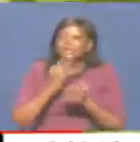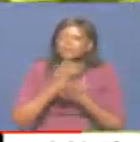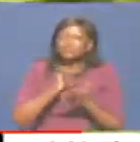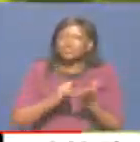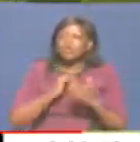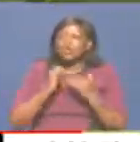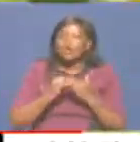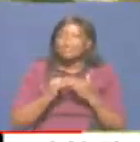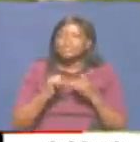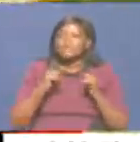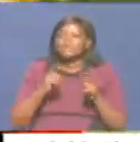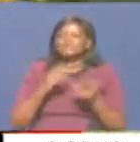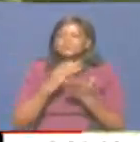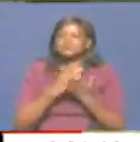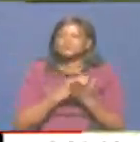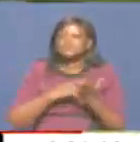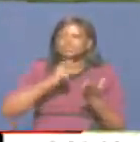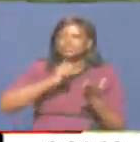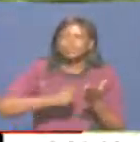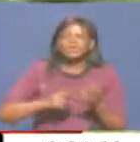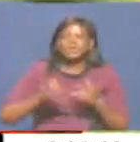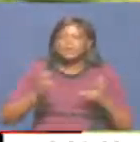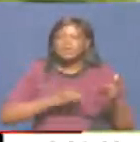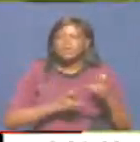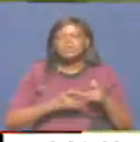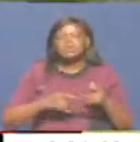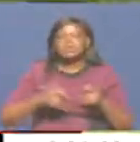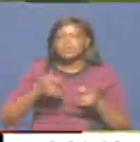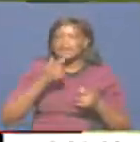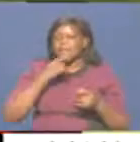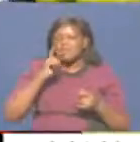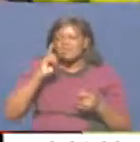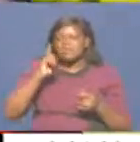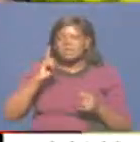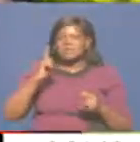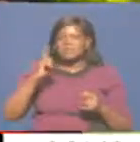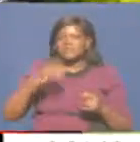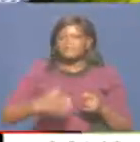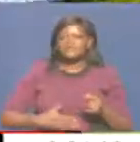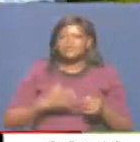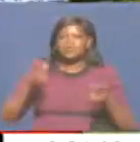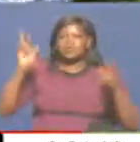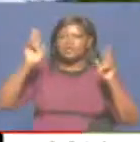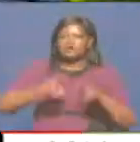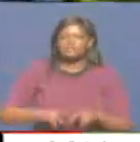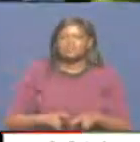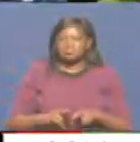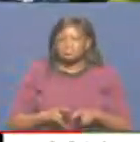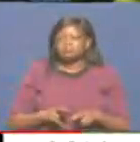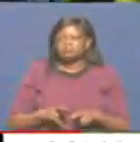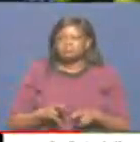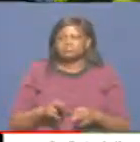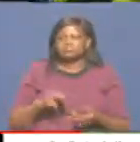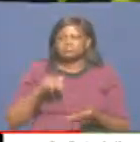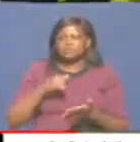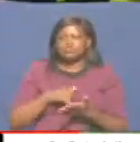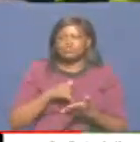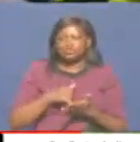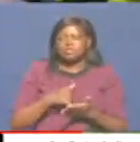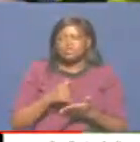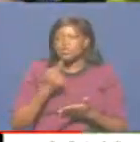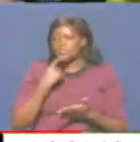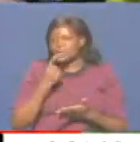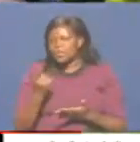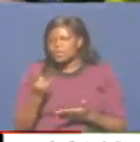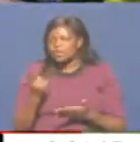press statements he wrote regarding President Kenyatta's visit to Rift Valley painted Moi in positive light as one who